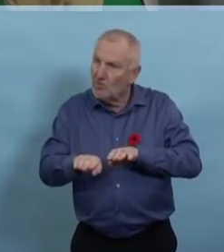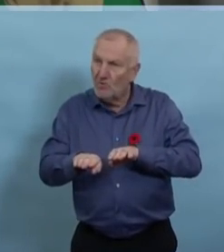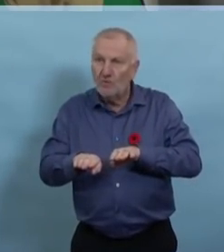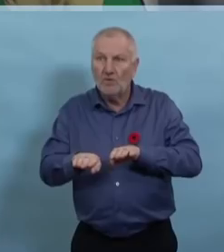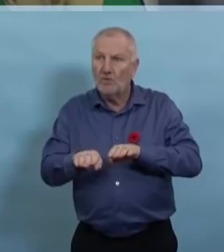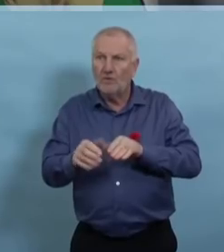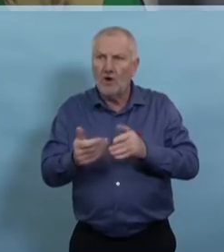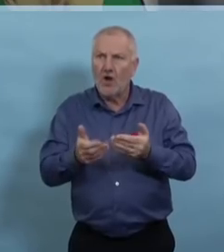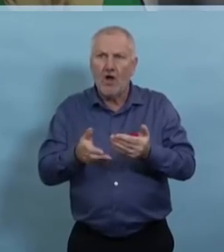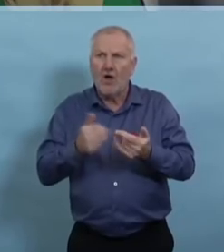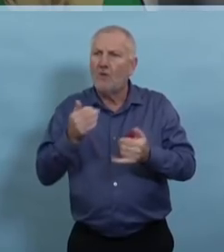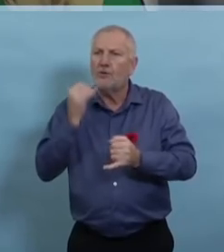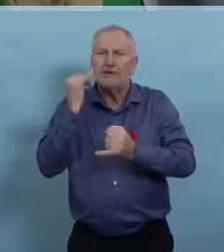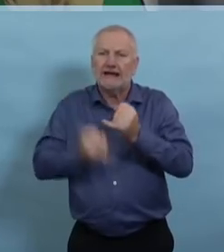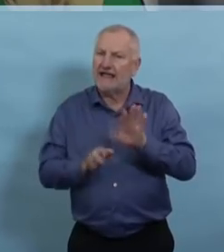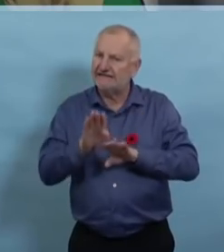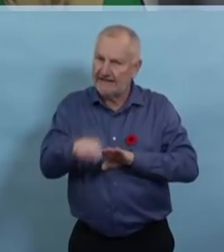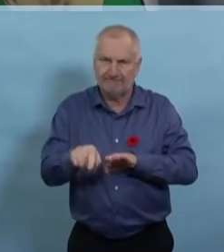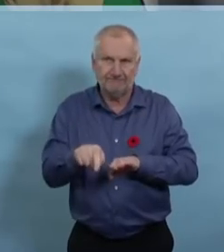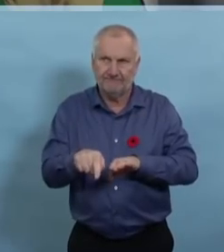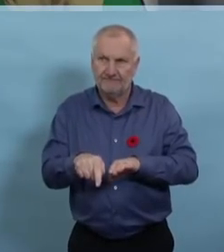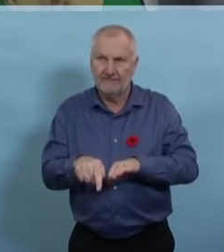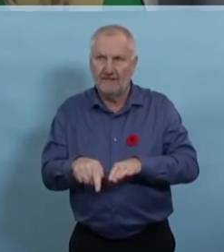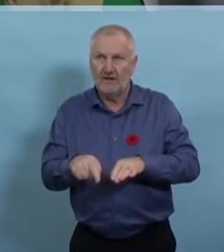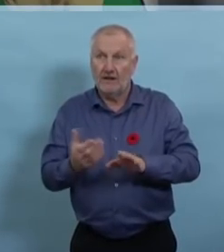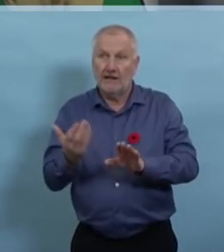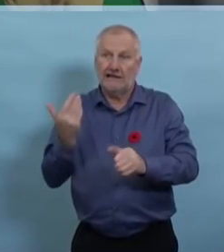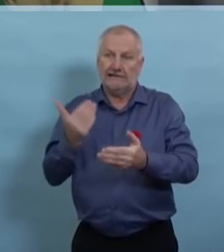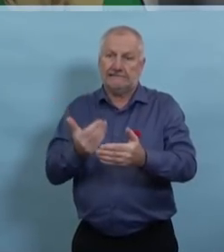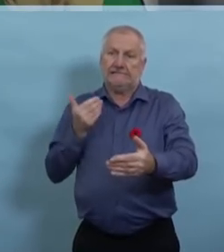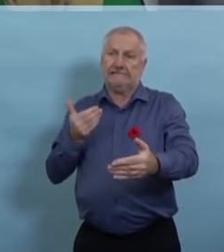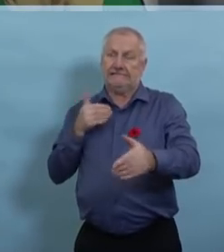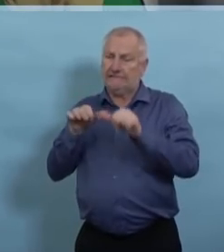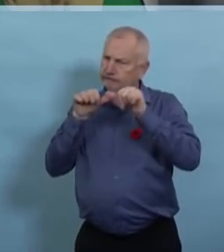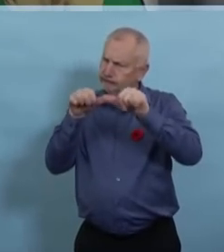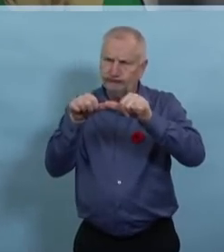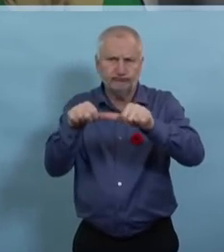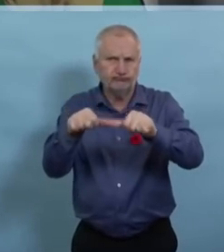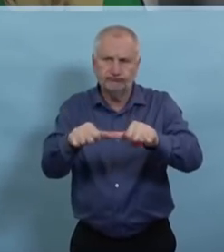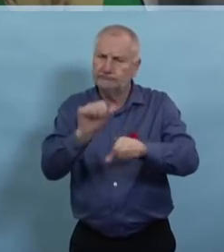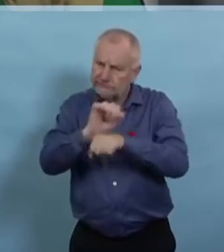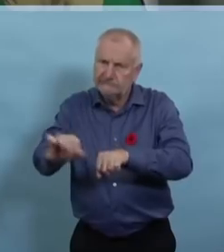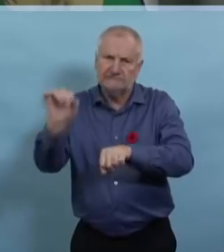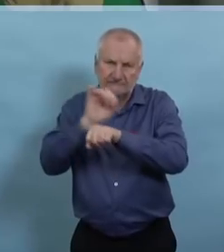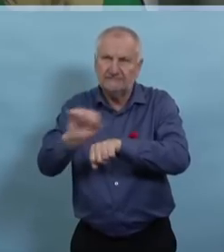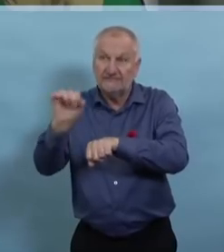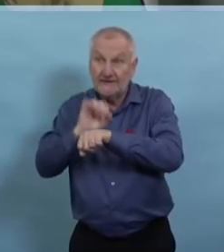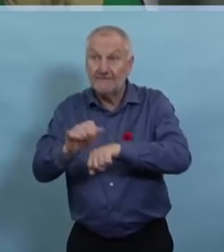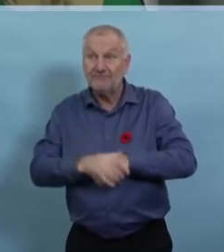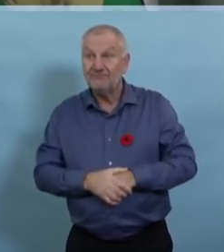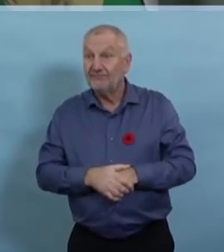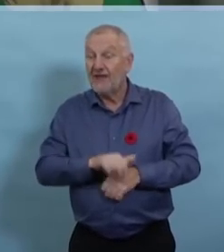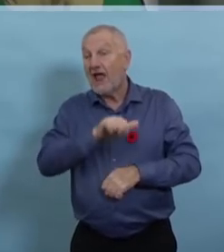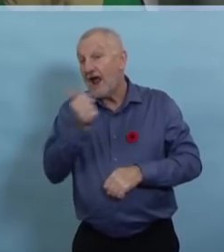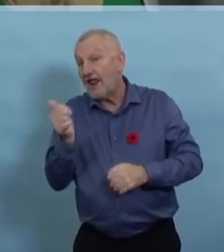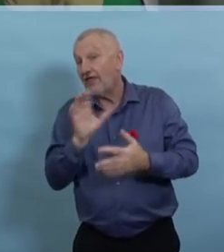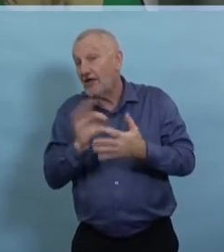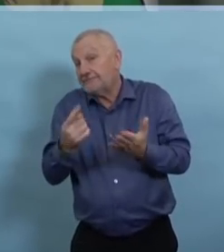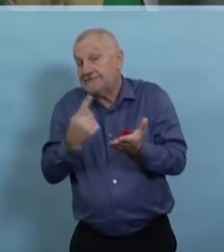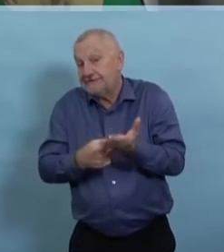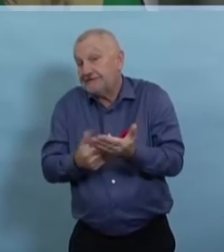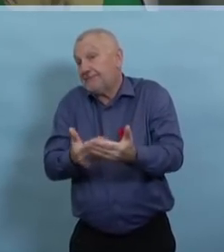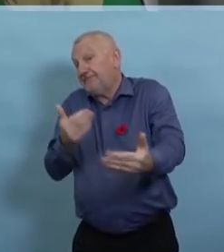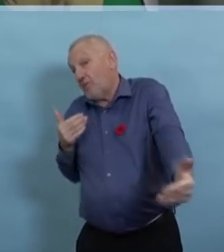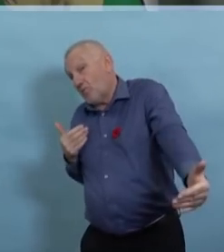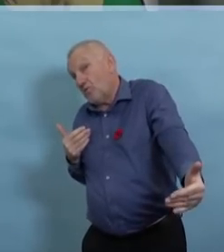work has been ongoing, along with other sort of remote learning avenues and FormNet we've talked about before and you've reported on